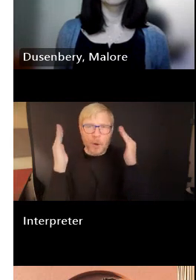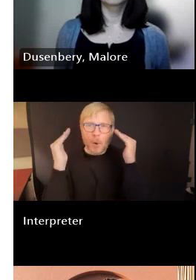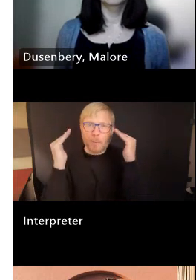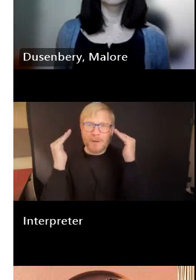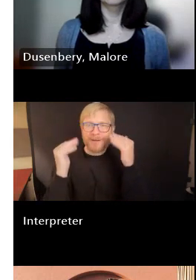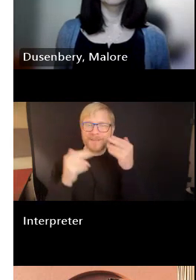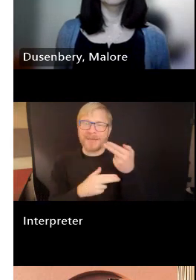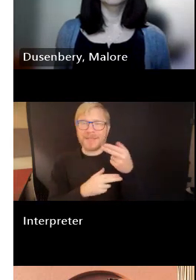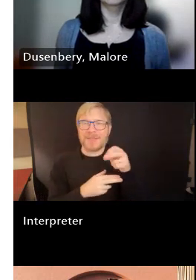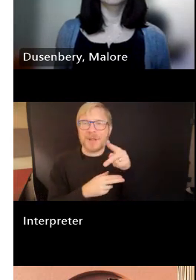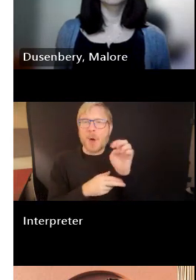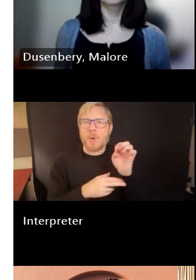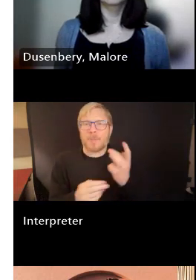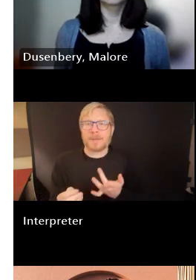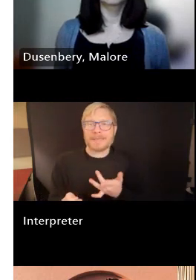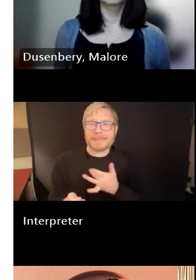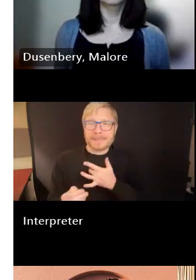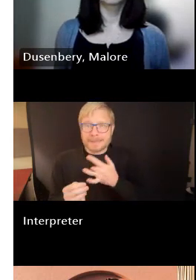different.